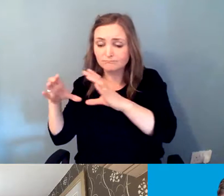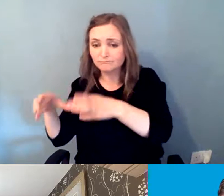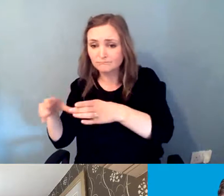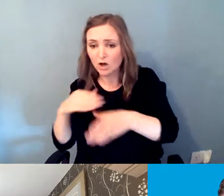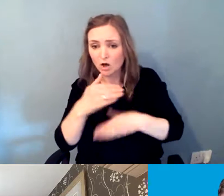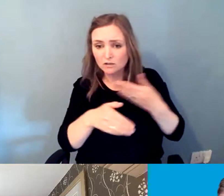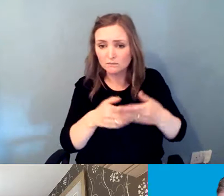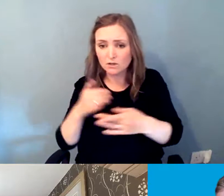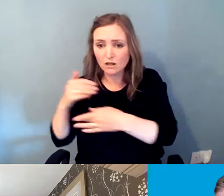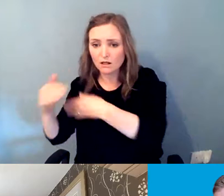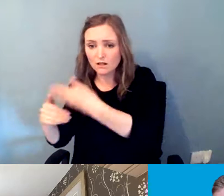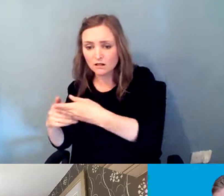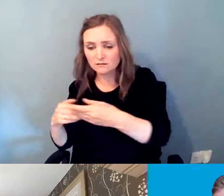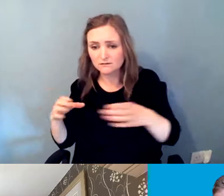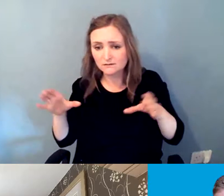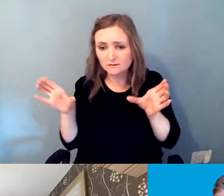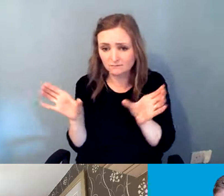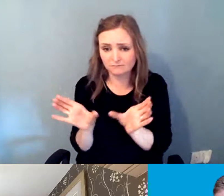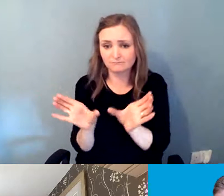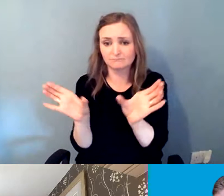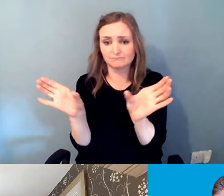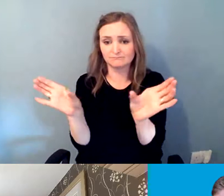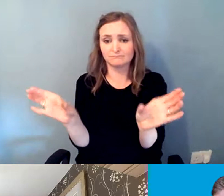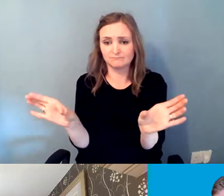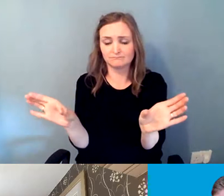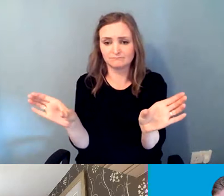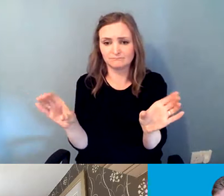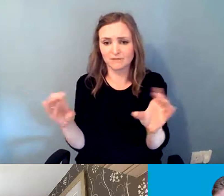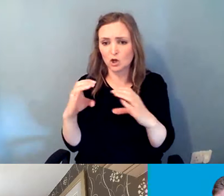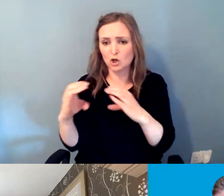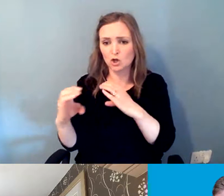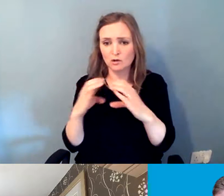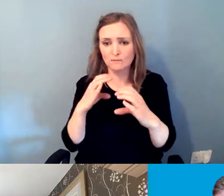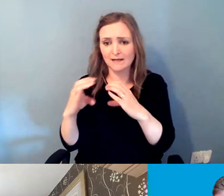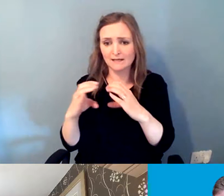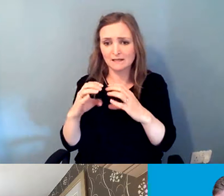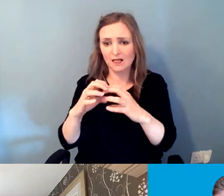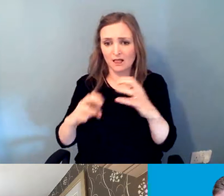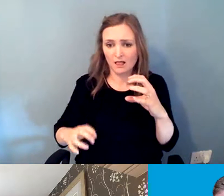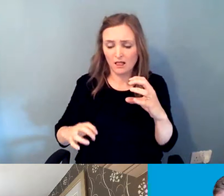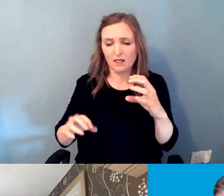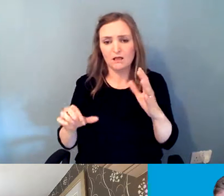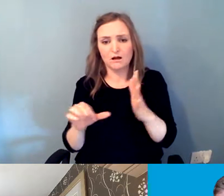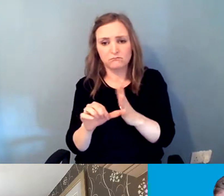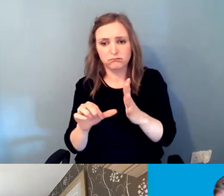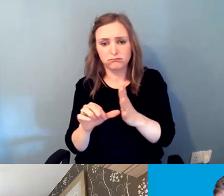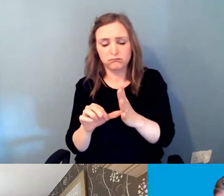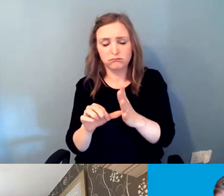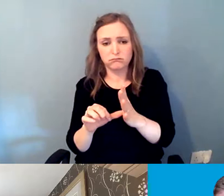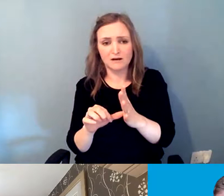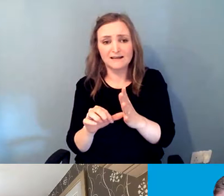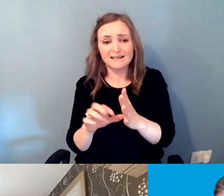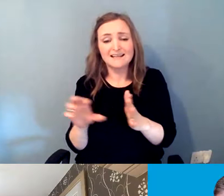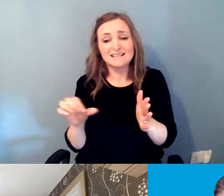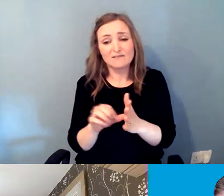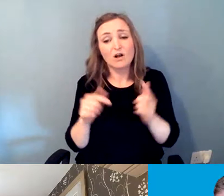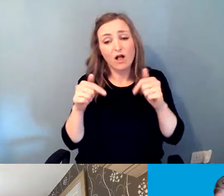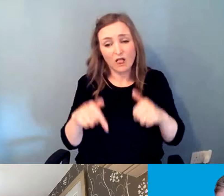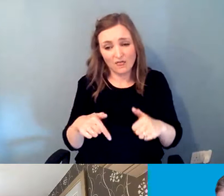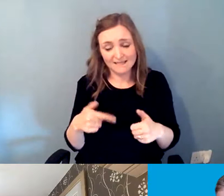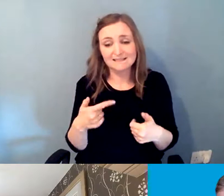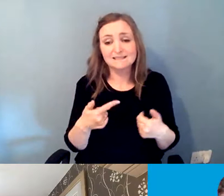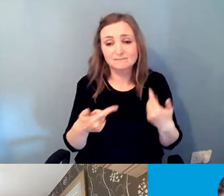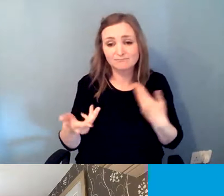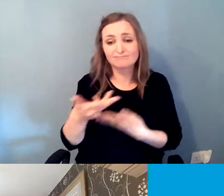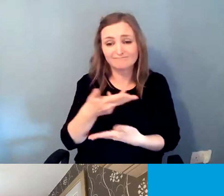shouldn't be, but there are inevitably some communication issues. I think it's difficult on a call like this to talk about specifics, and I'd be interested to hear